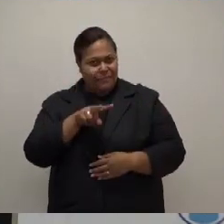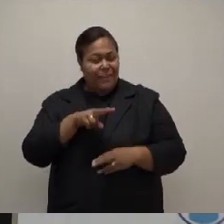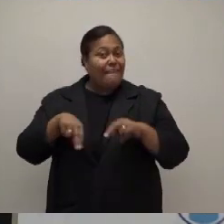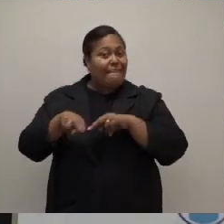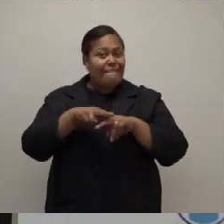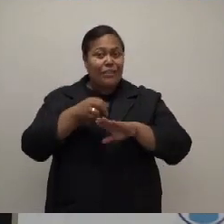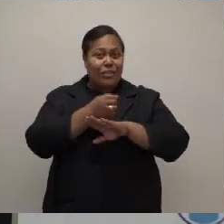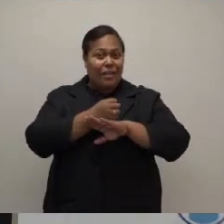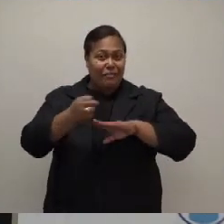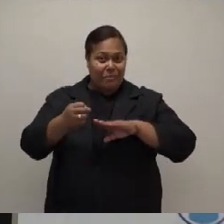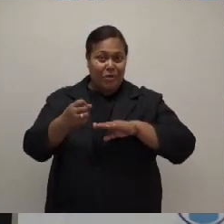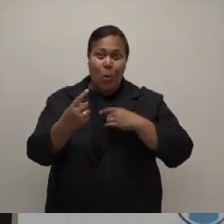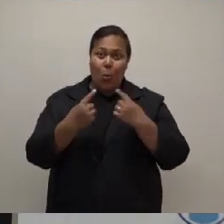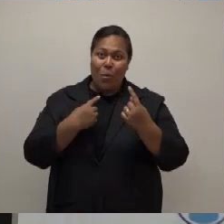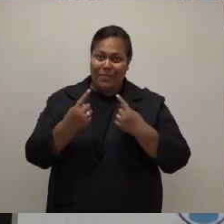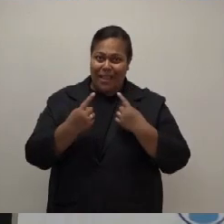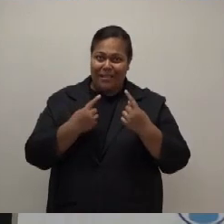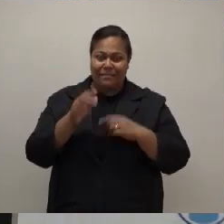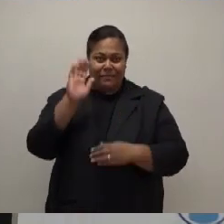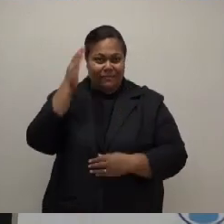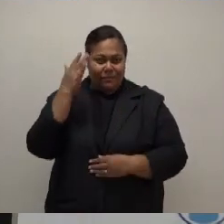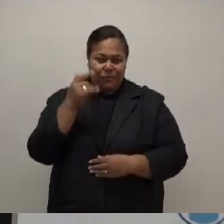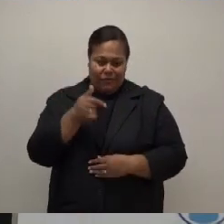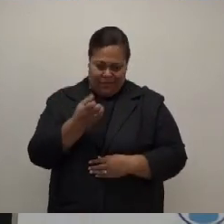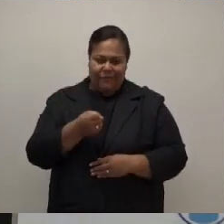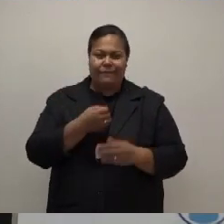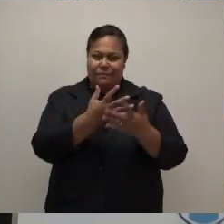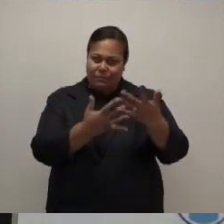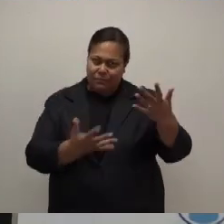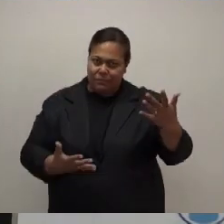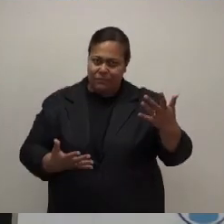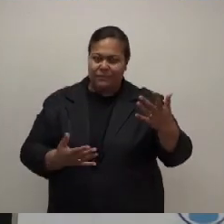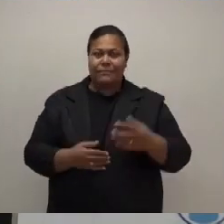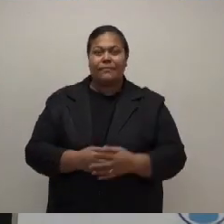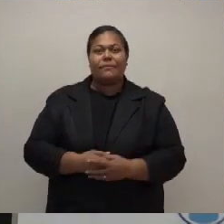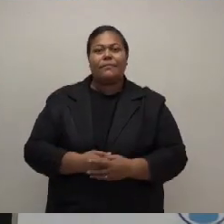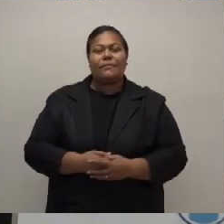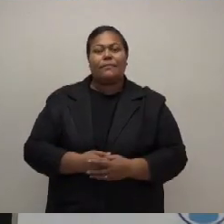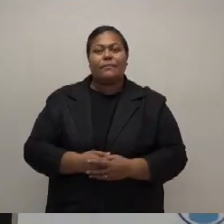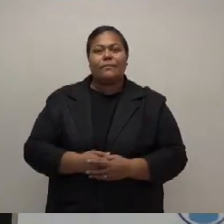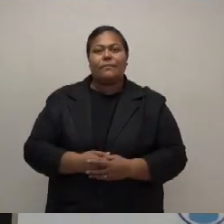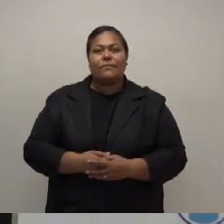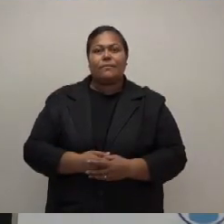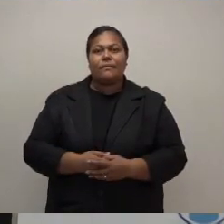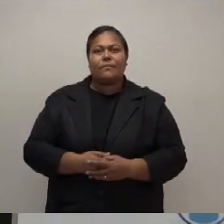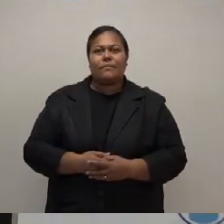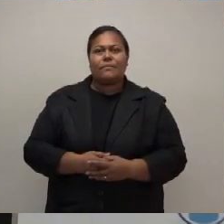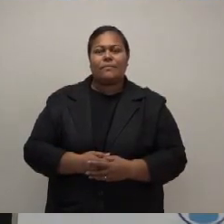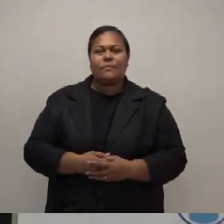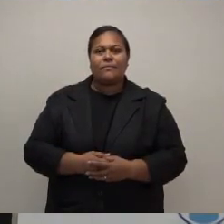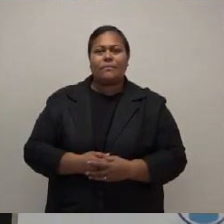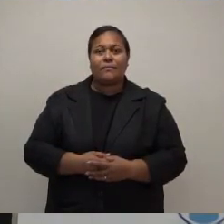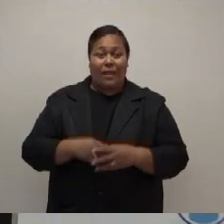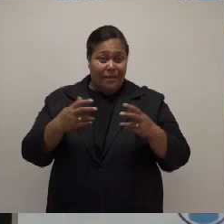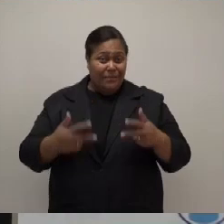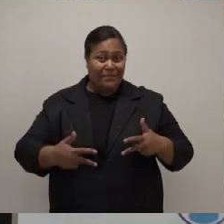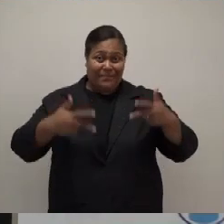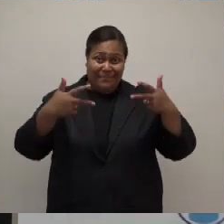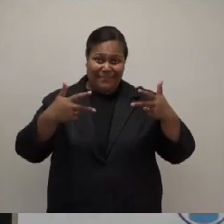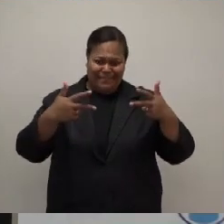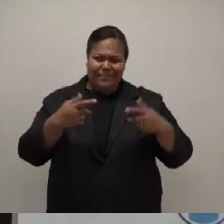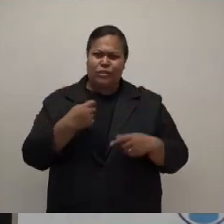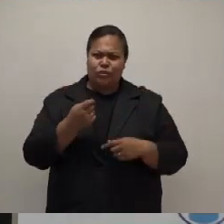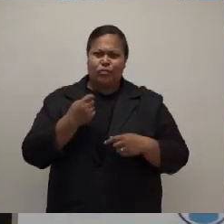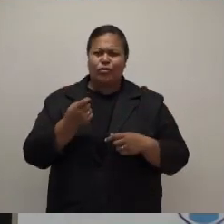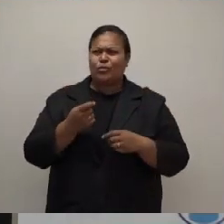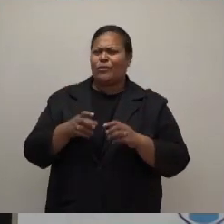government's website and Facebook page for more. A press briefing will be held later this afternoon